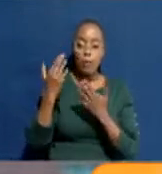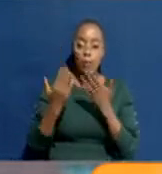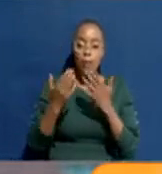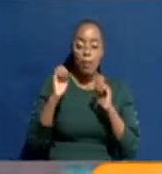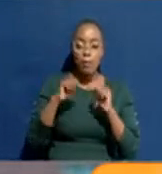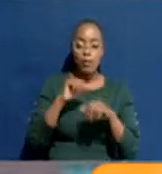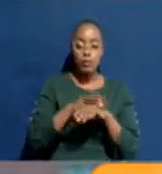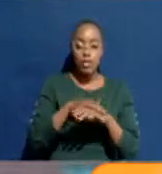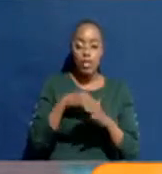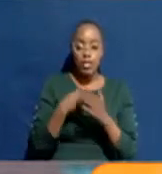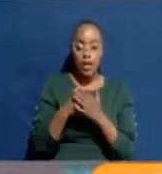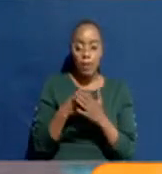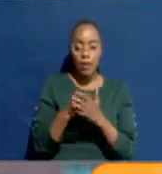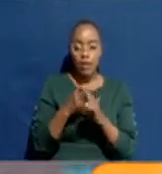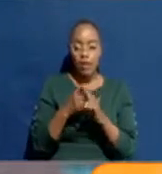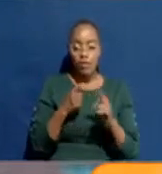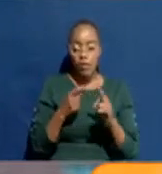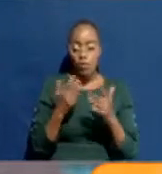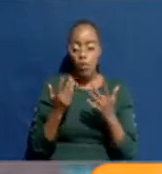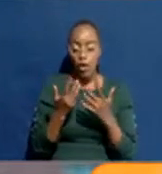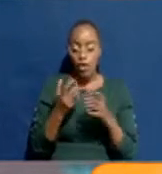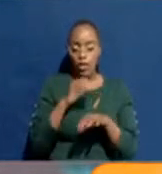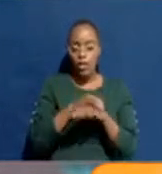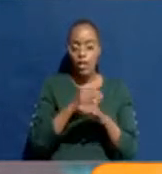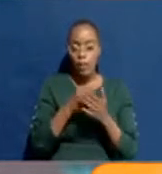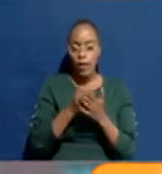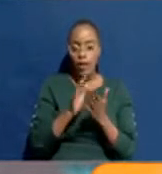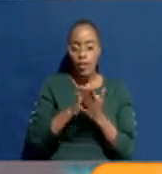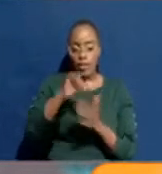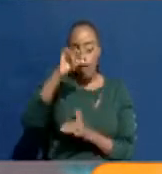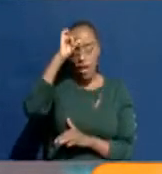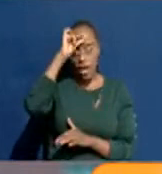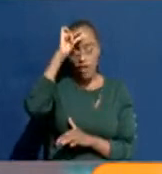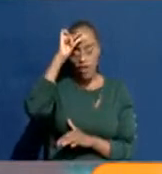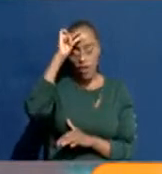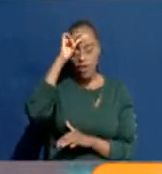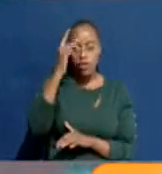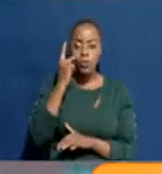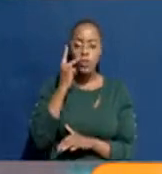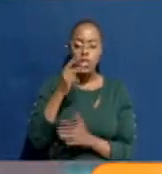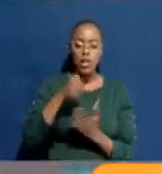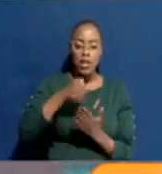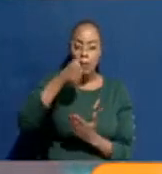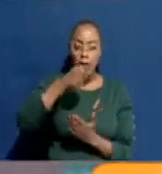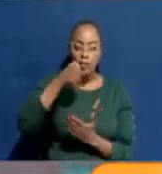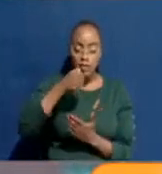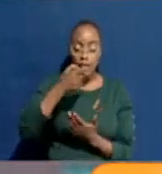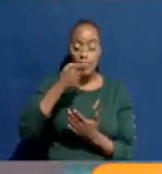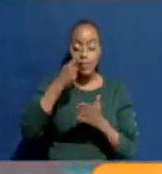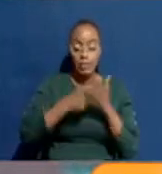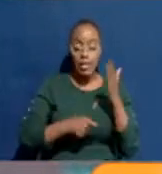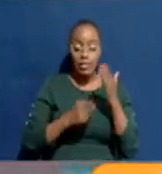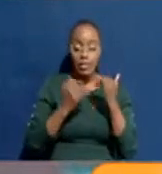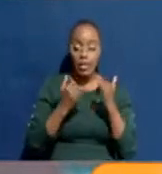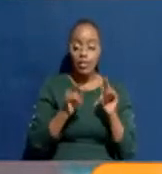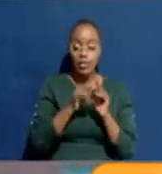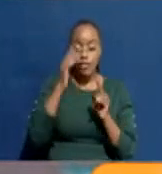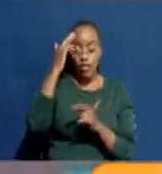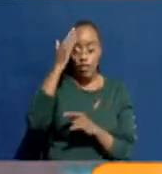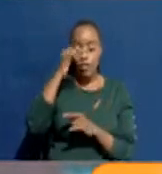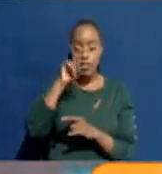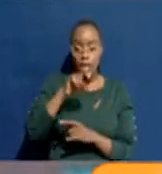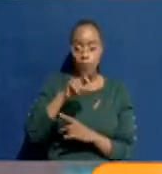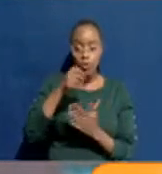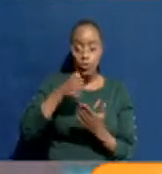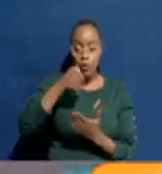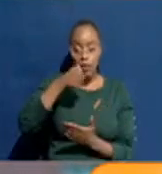get money out of your sources of income, and to the government, of course, looking to tax as one of them. Hence the reason you should actually